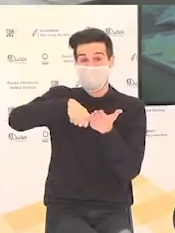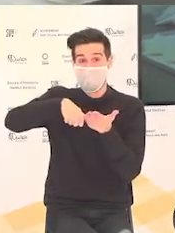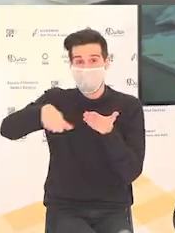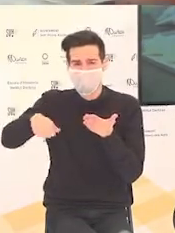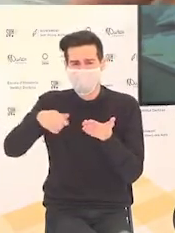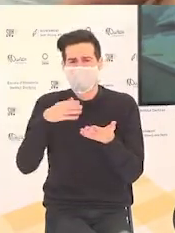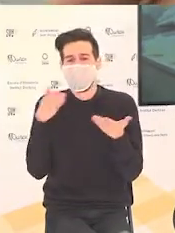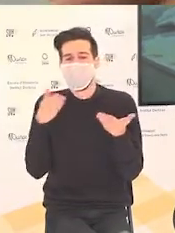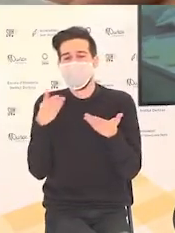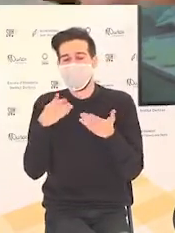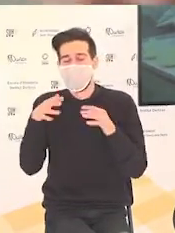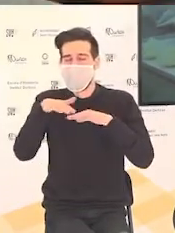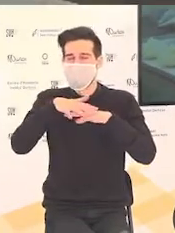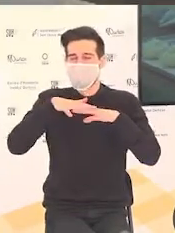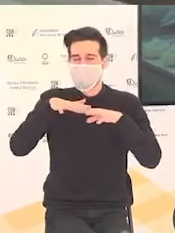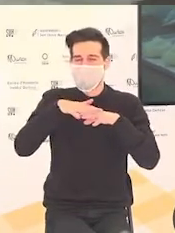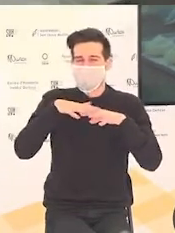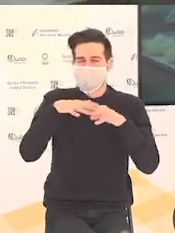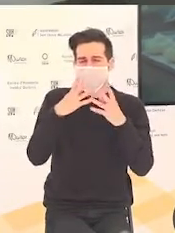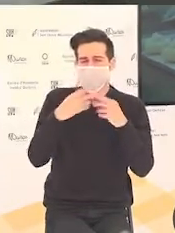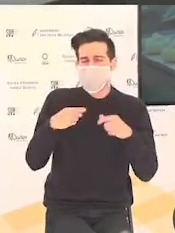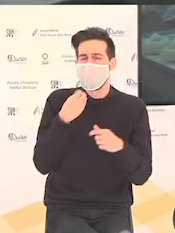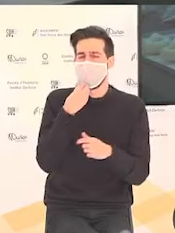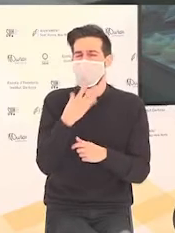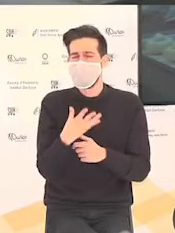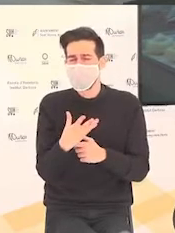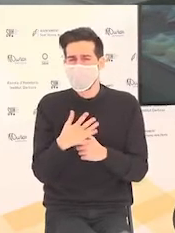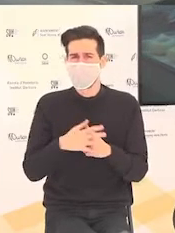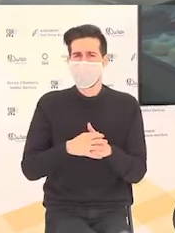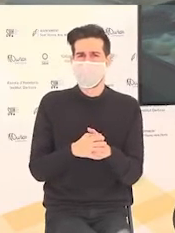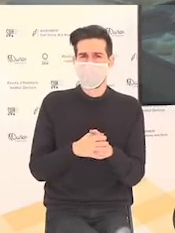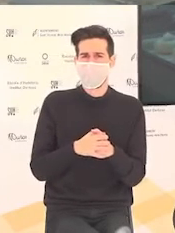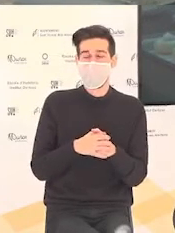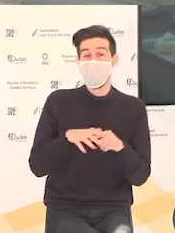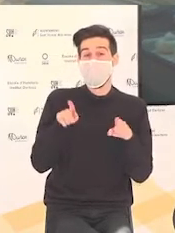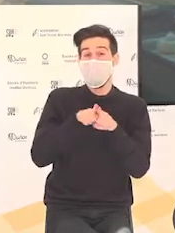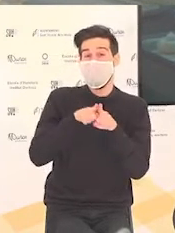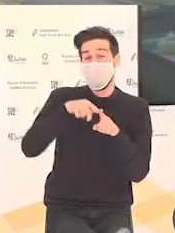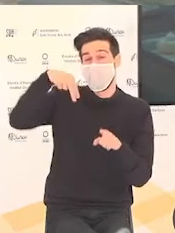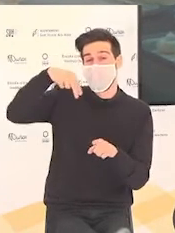cream, in fact. Tiene un aspecto muy bonito. Parece como si fuera nata de verdad.